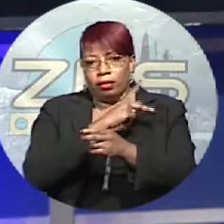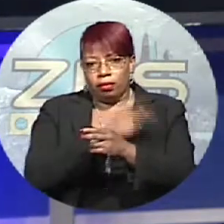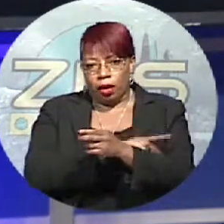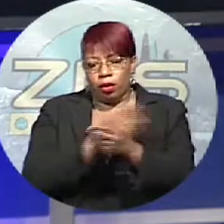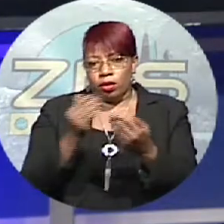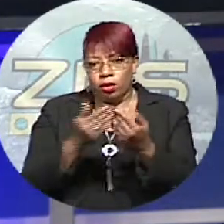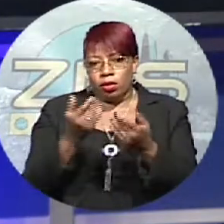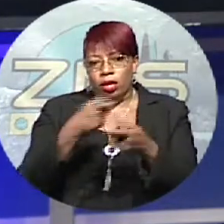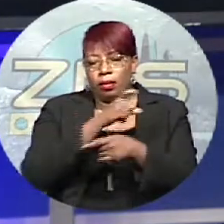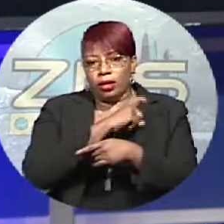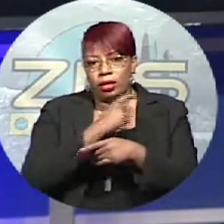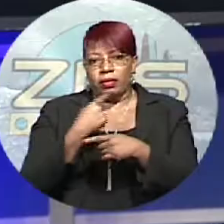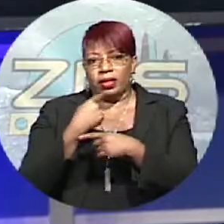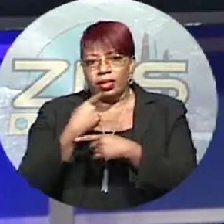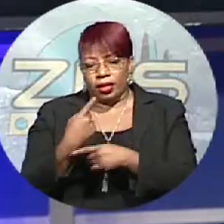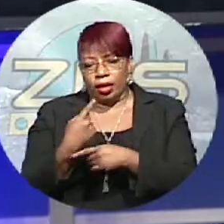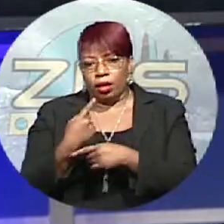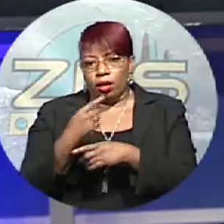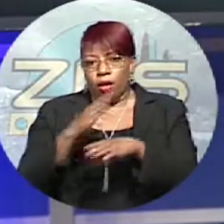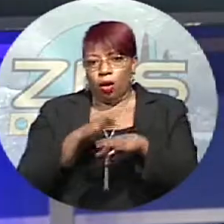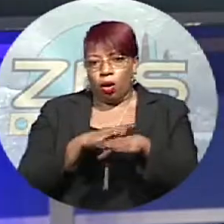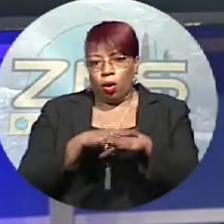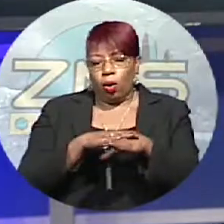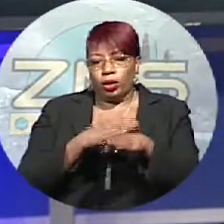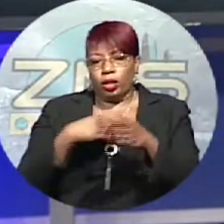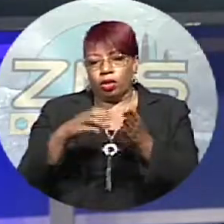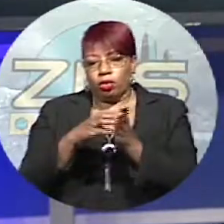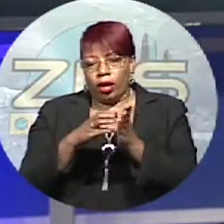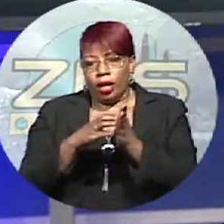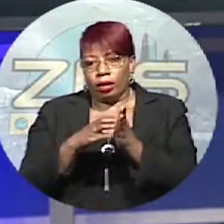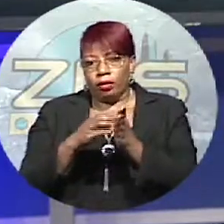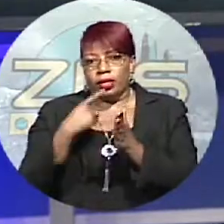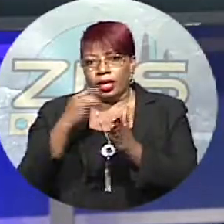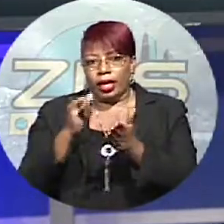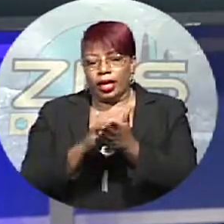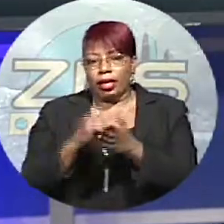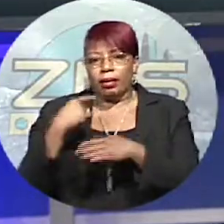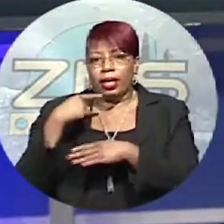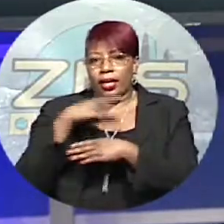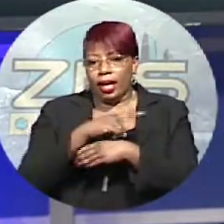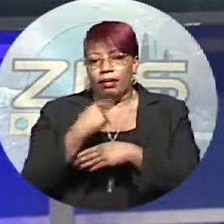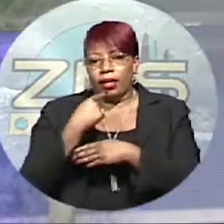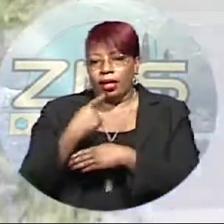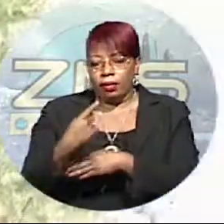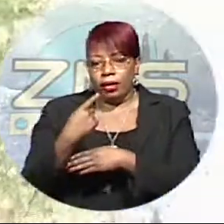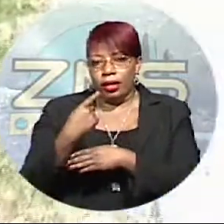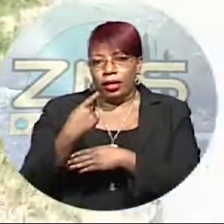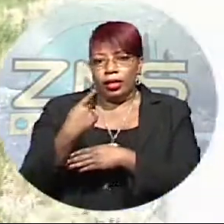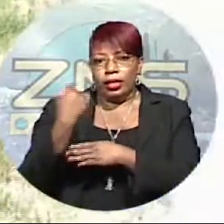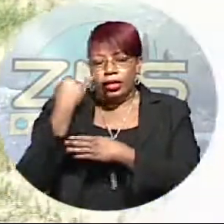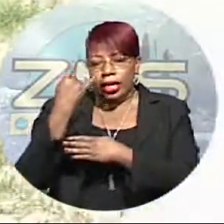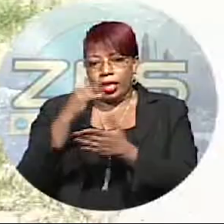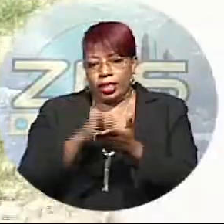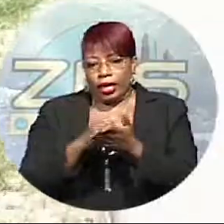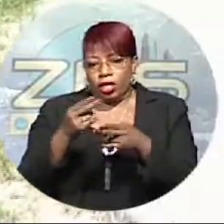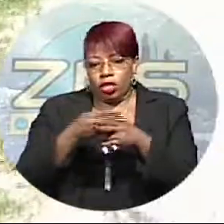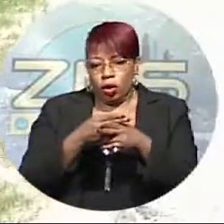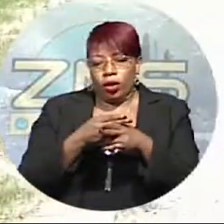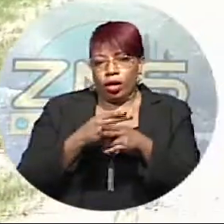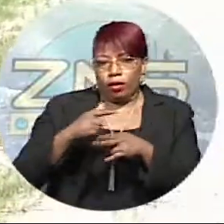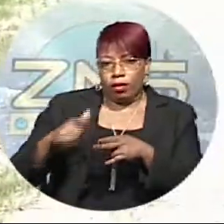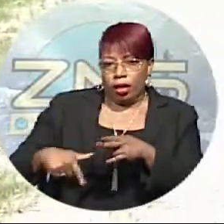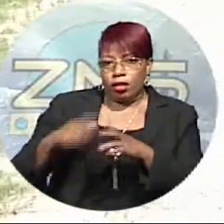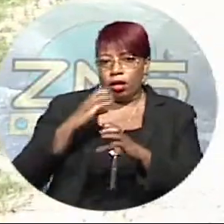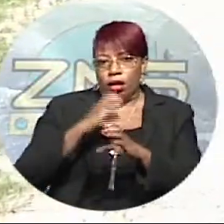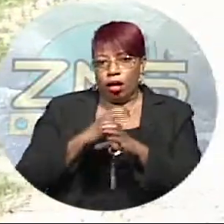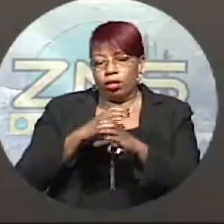excuse some officers may make in reference to trending crime. He says it would be a lie for him to suggest that there's a shortage of guns, bullets,